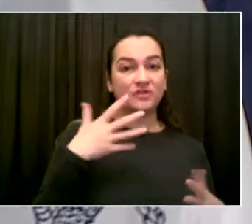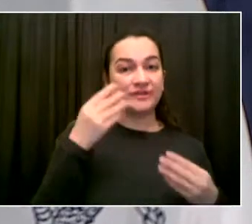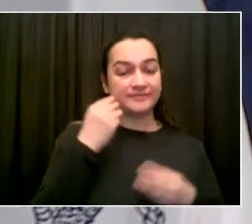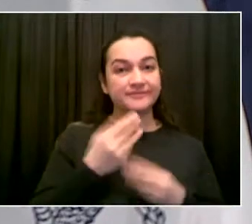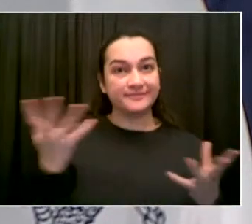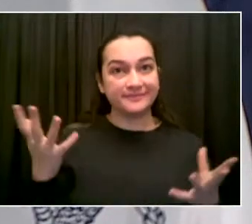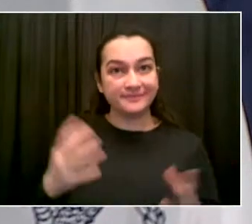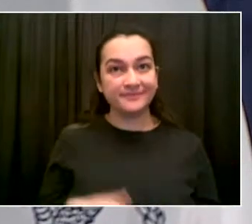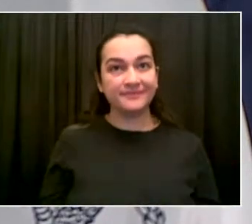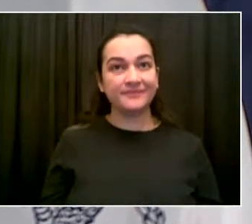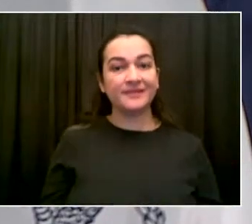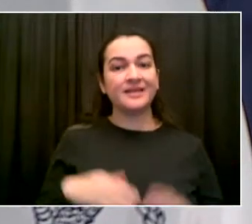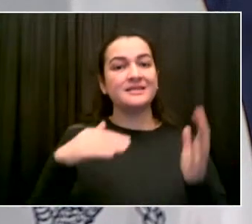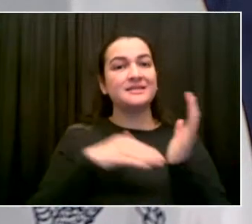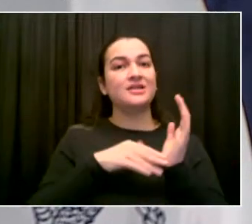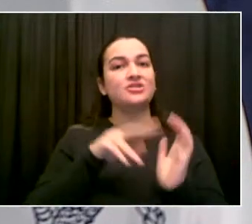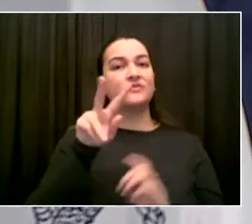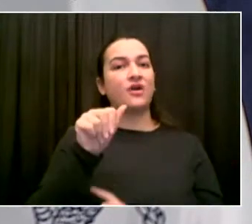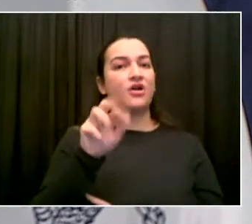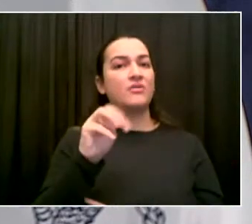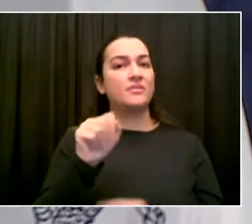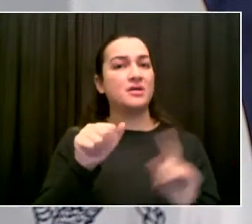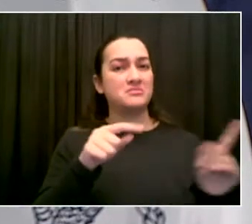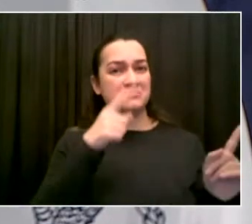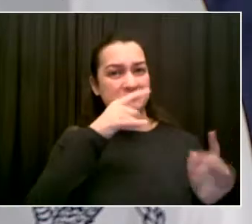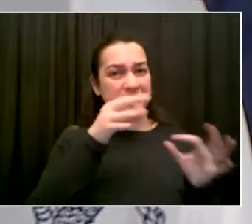in schools was adults versus kids.